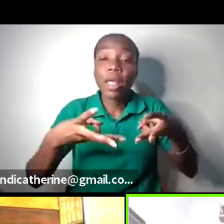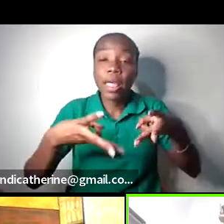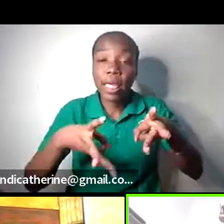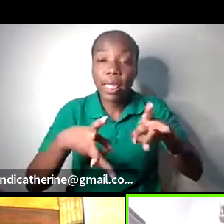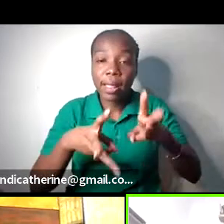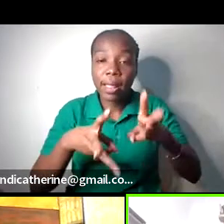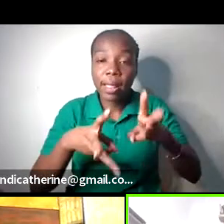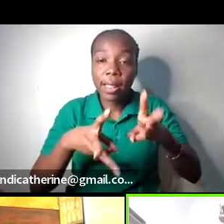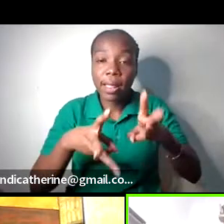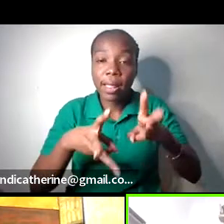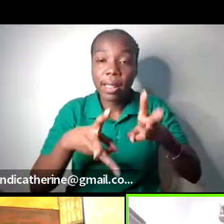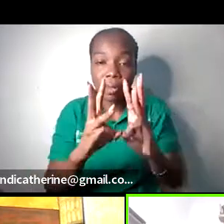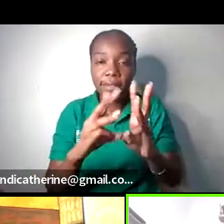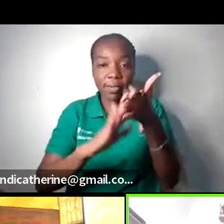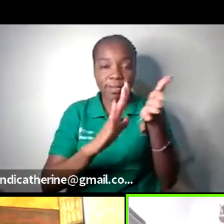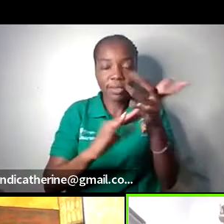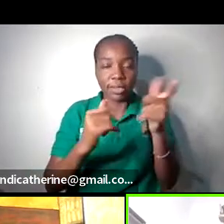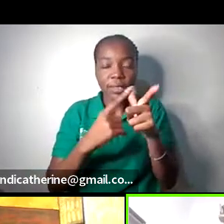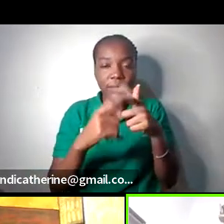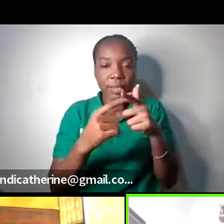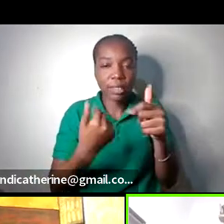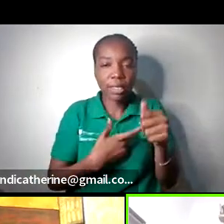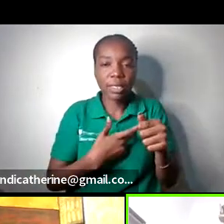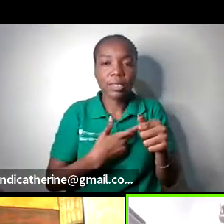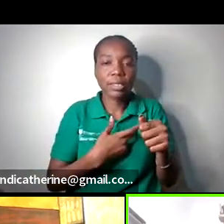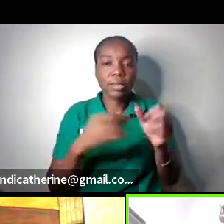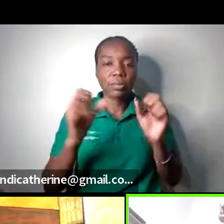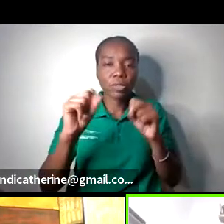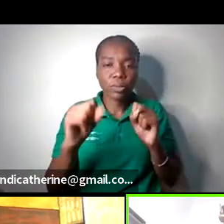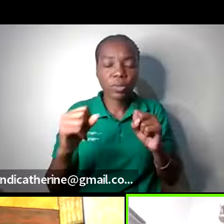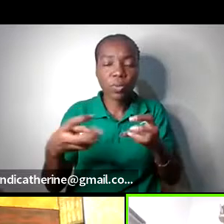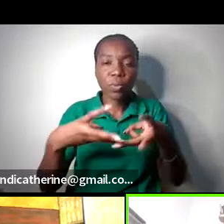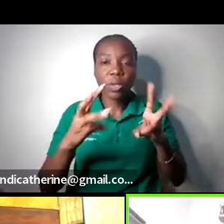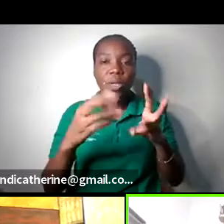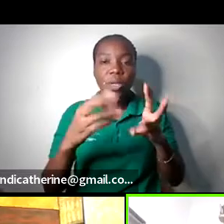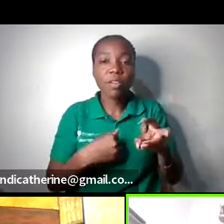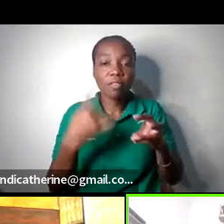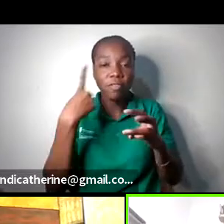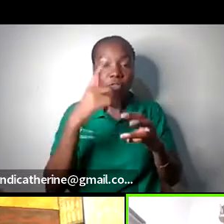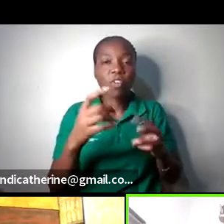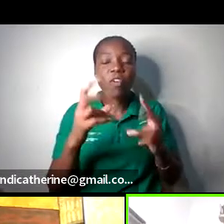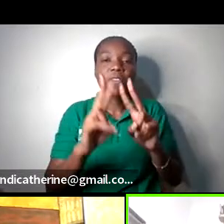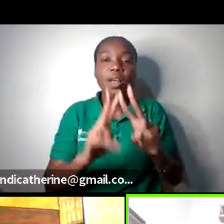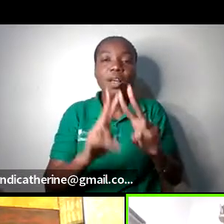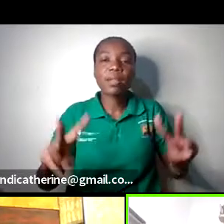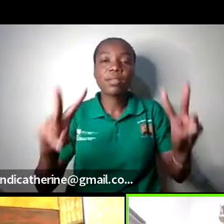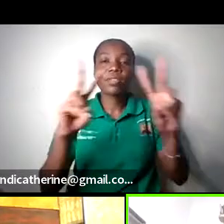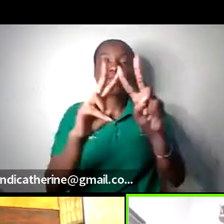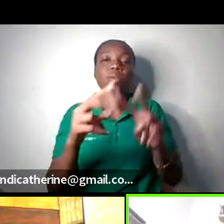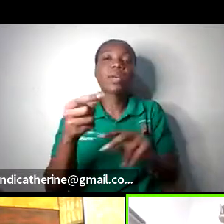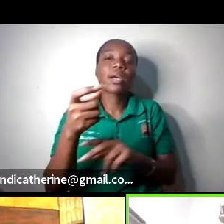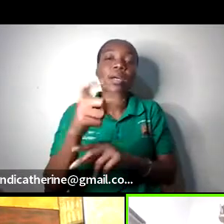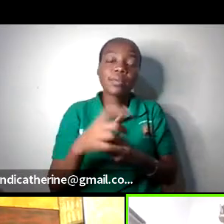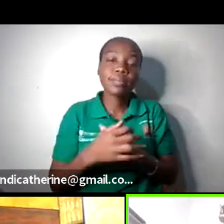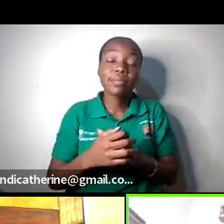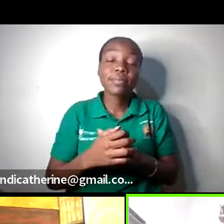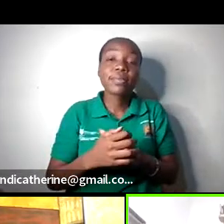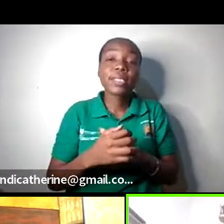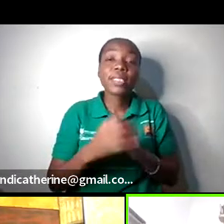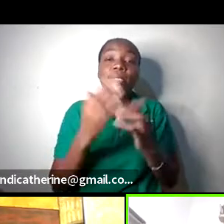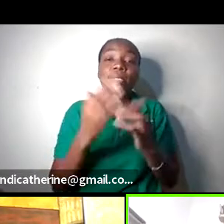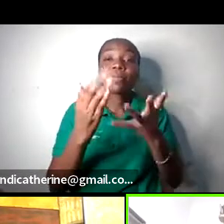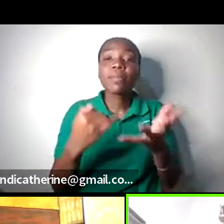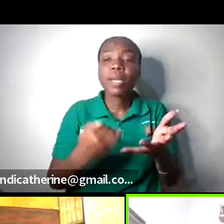have capacity to do what we call value addition. Those raw materials should be leaving